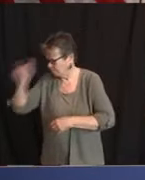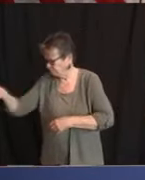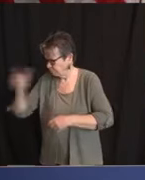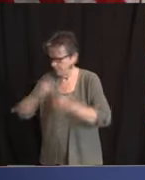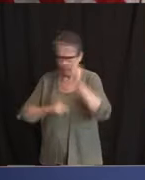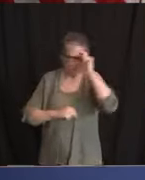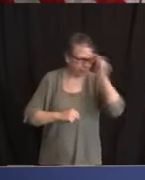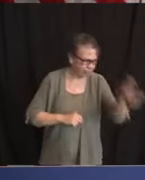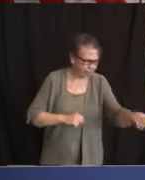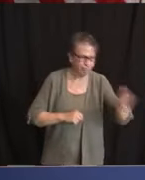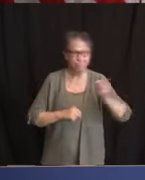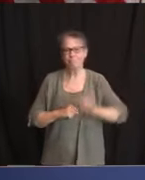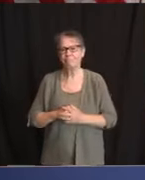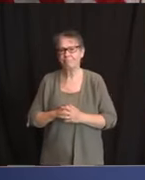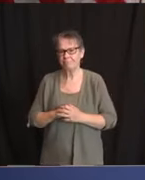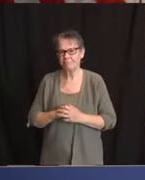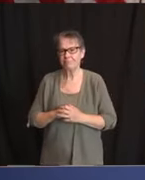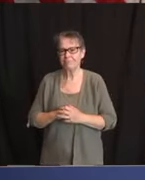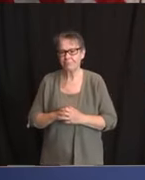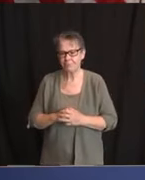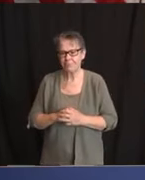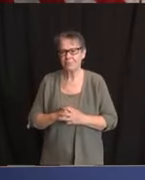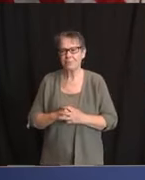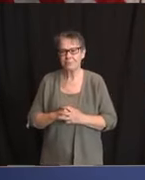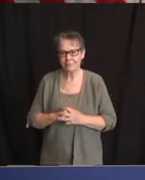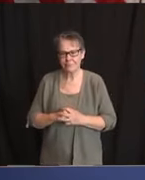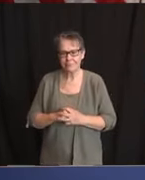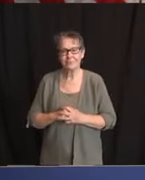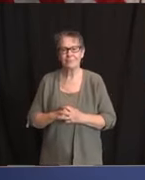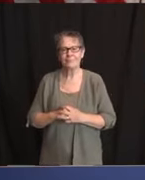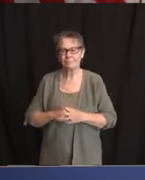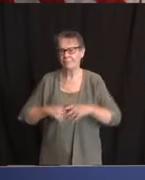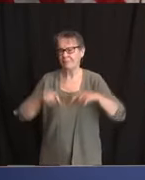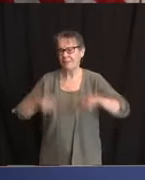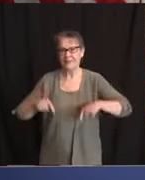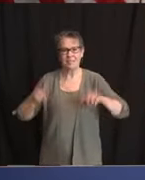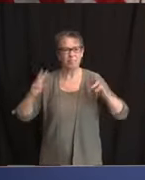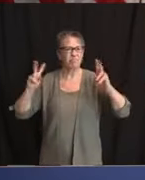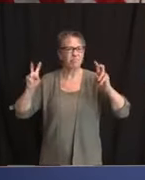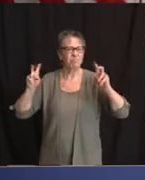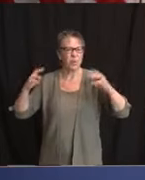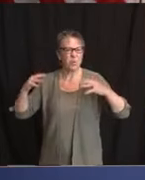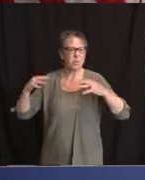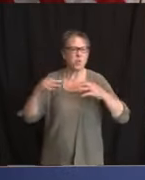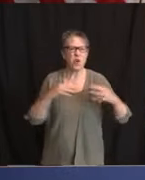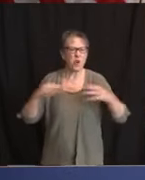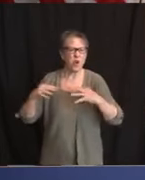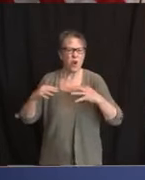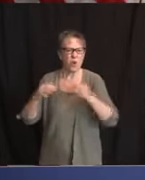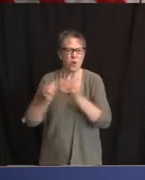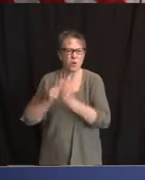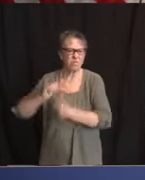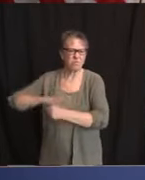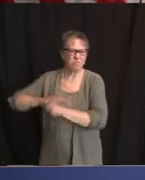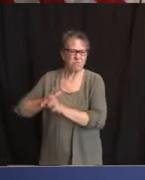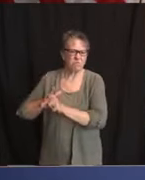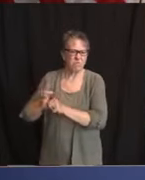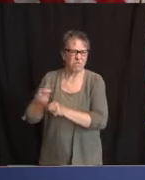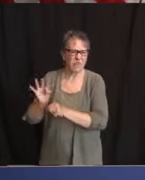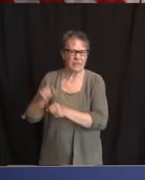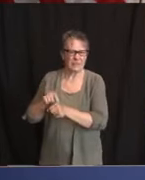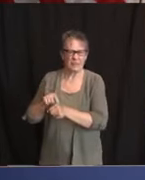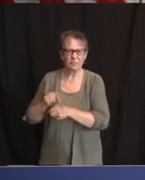war that we're fighting. It's extraordinary. In fact, I'm going to be on a virtual town hall with you and the Attorney General, kicking it off at 4 o'clock today, which I'm really excited about. And